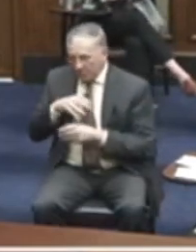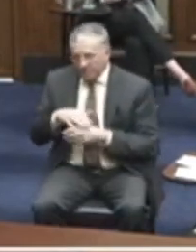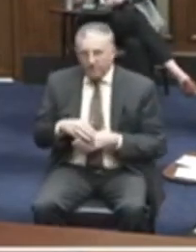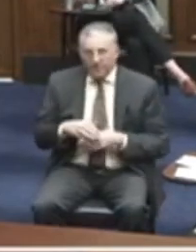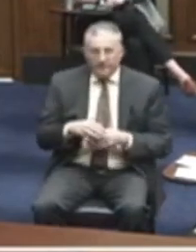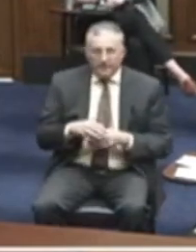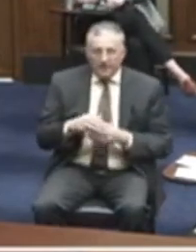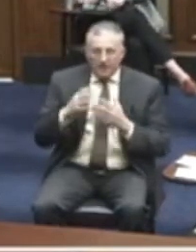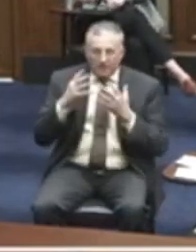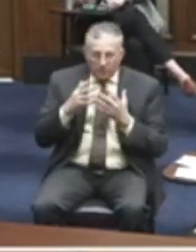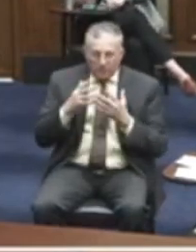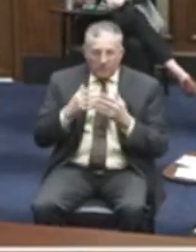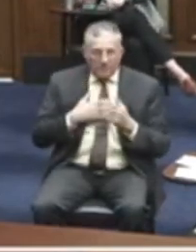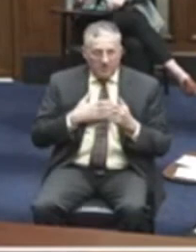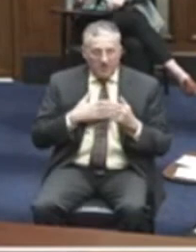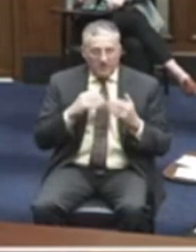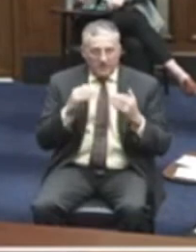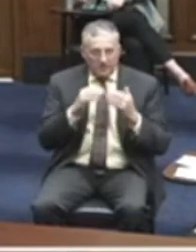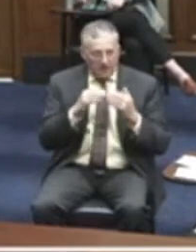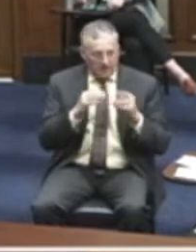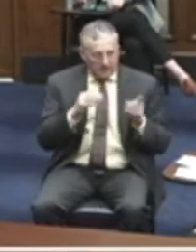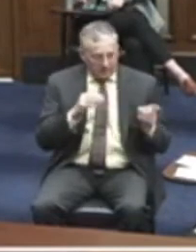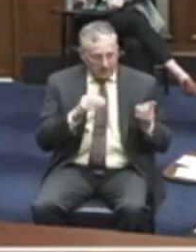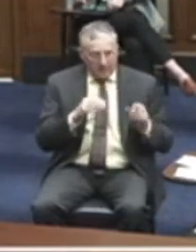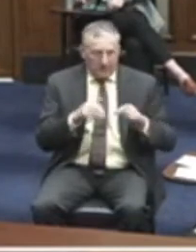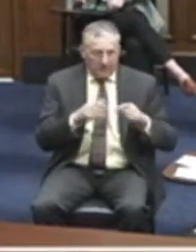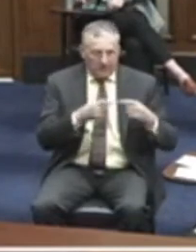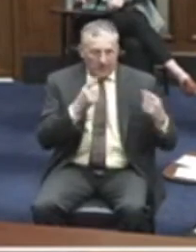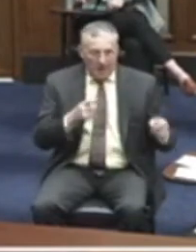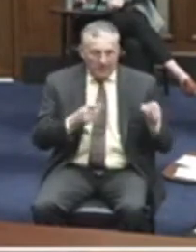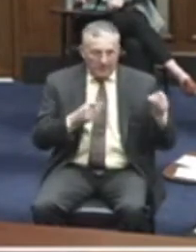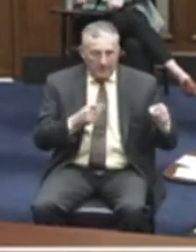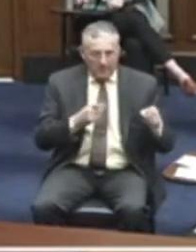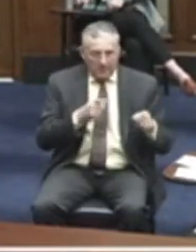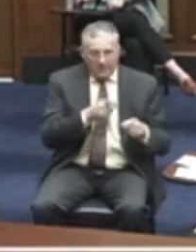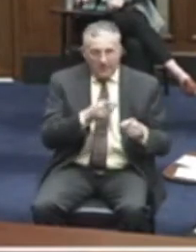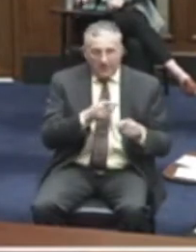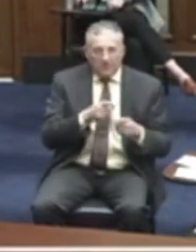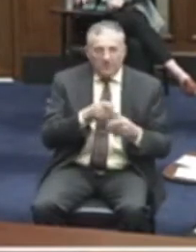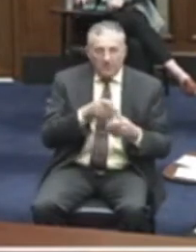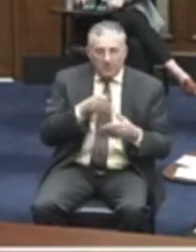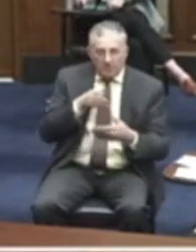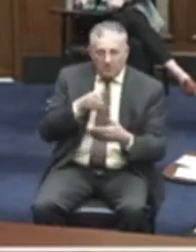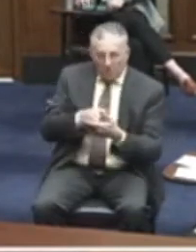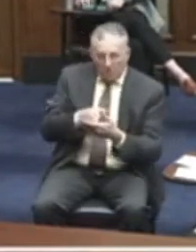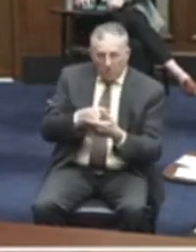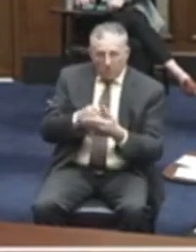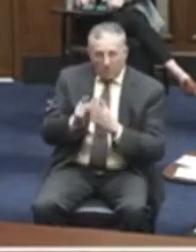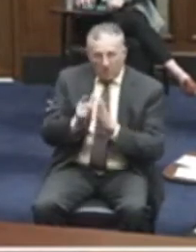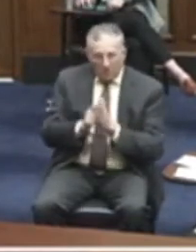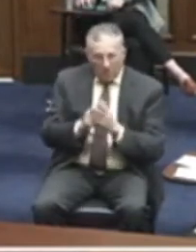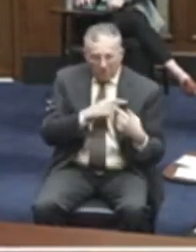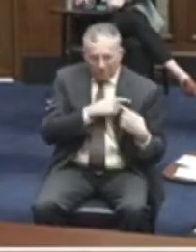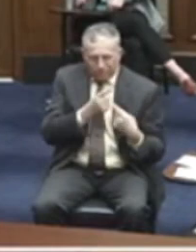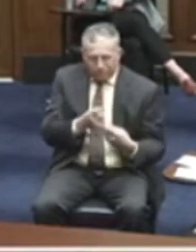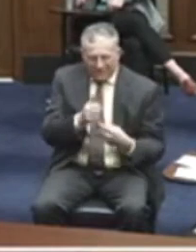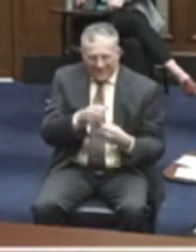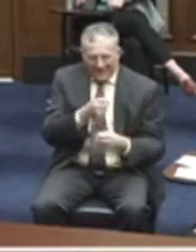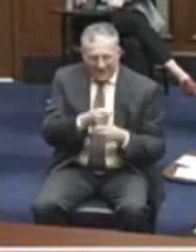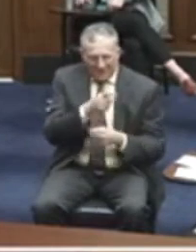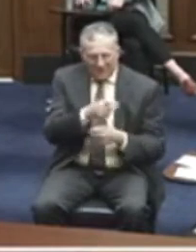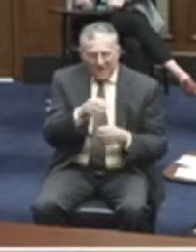Unfortunately, my colleagues on the other side of the aisle not only oppose this law, but over the last decade, they have voted more